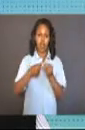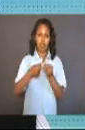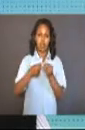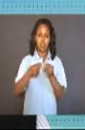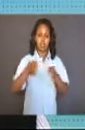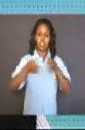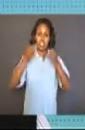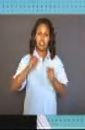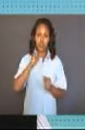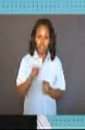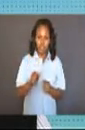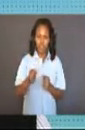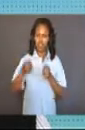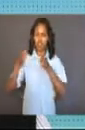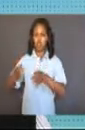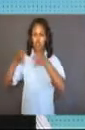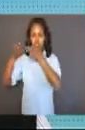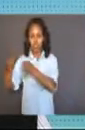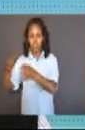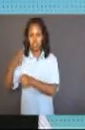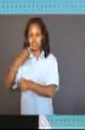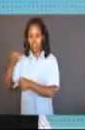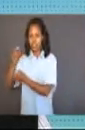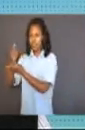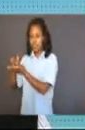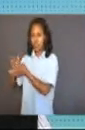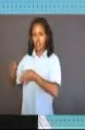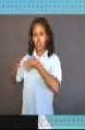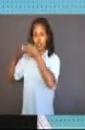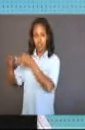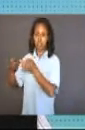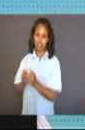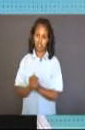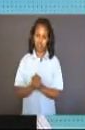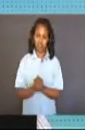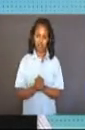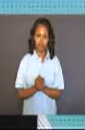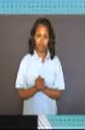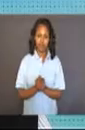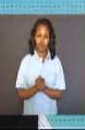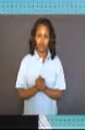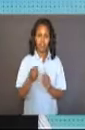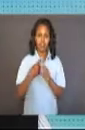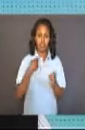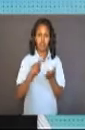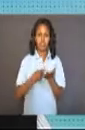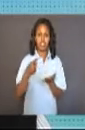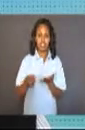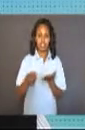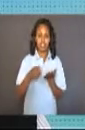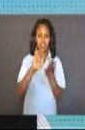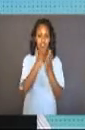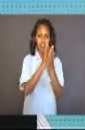insulators, conductors, and semiconductors. From this